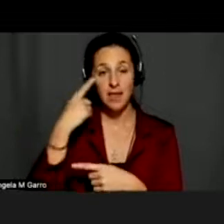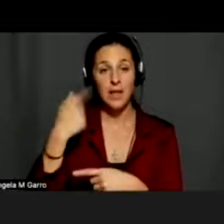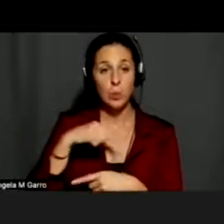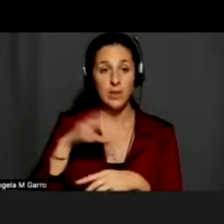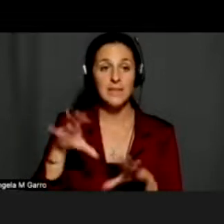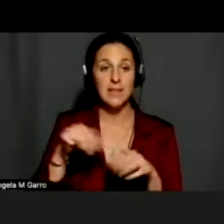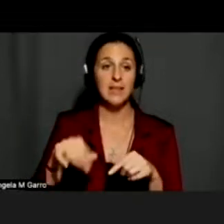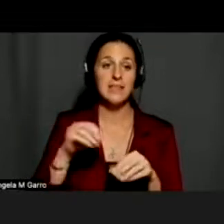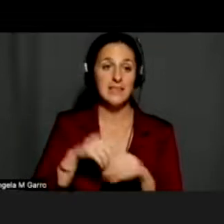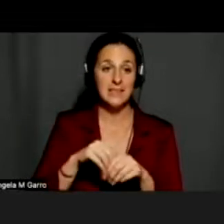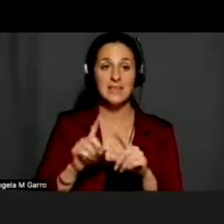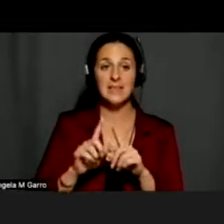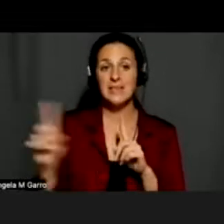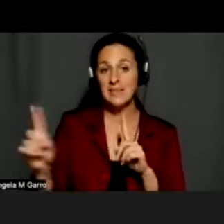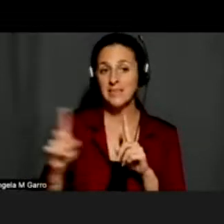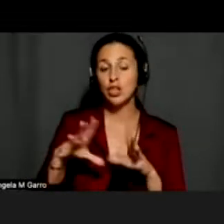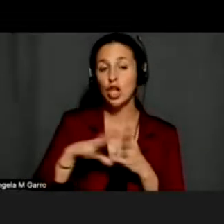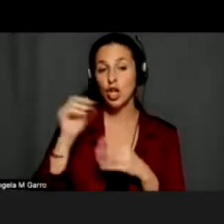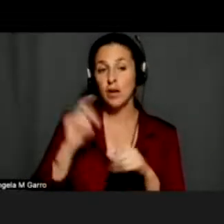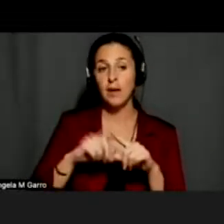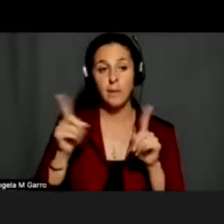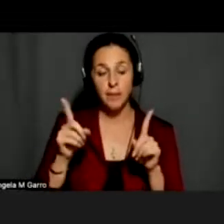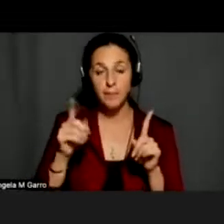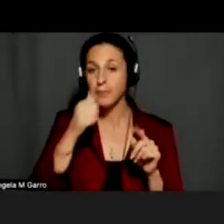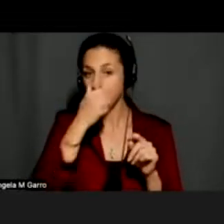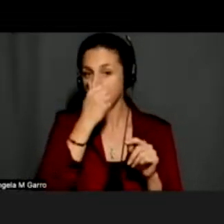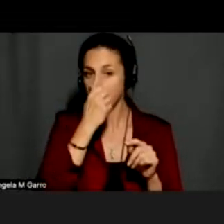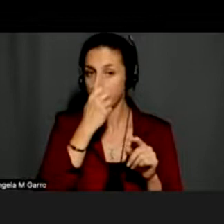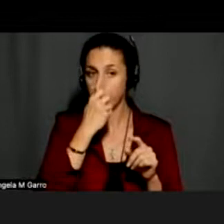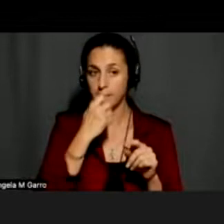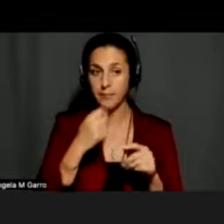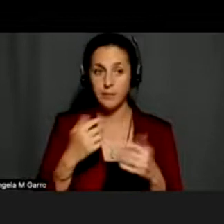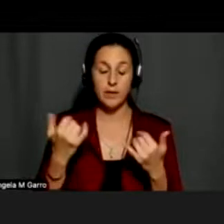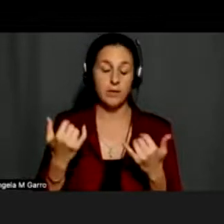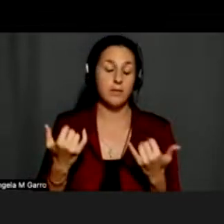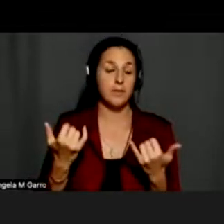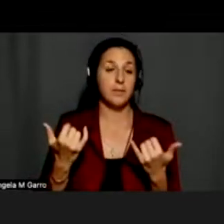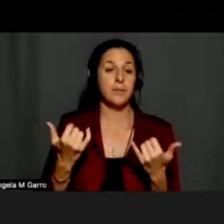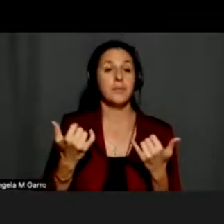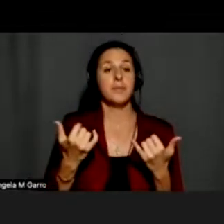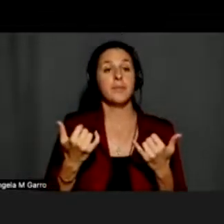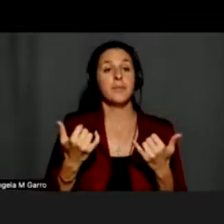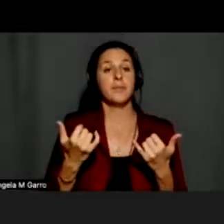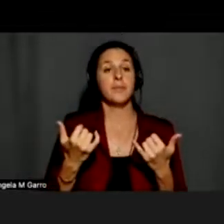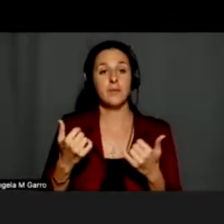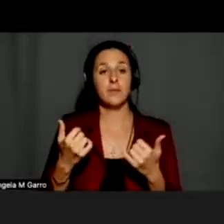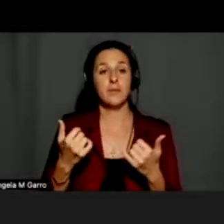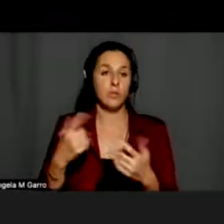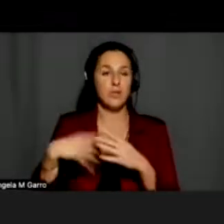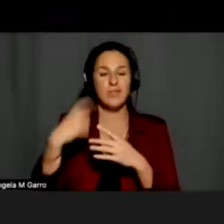learning, but you know, we're slowly coming out of the pandemic in some ways.